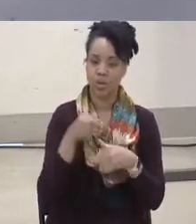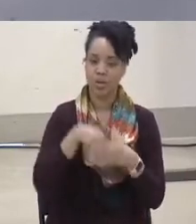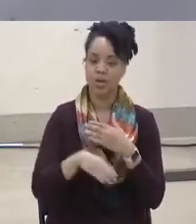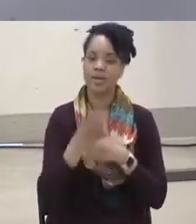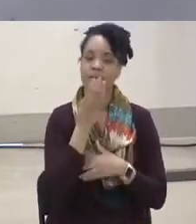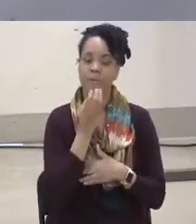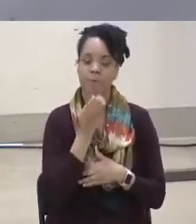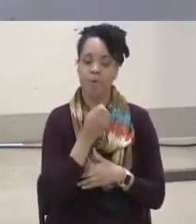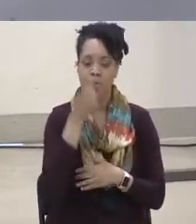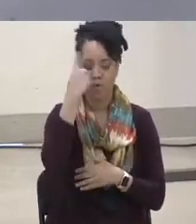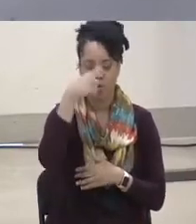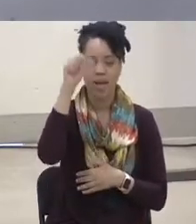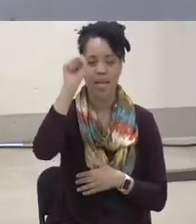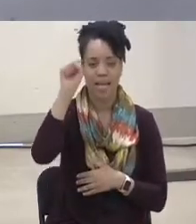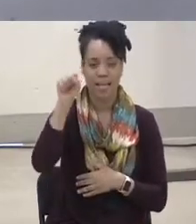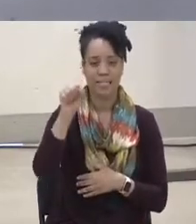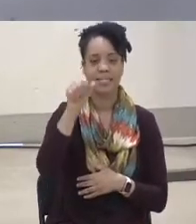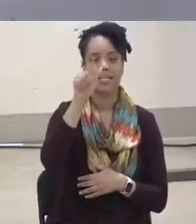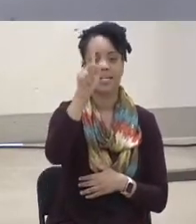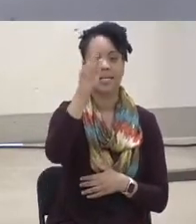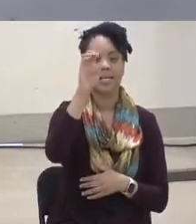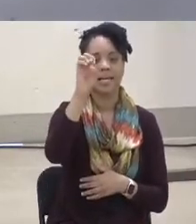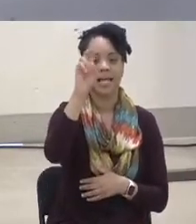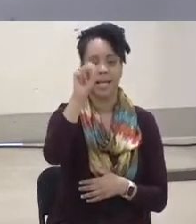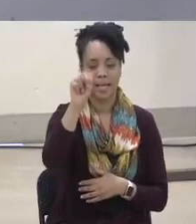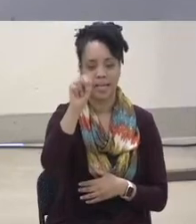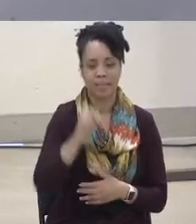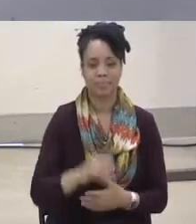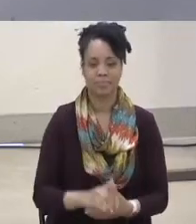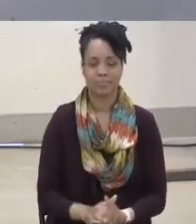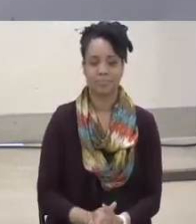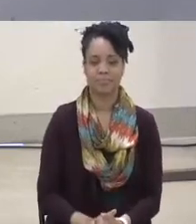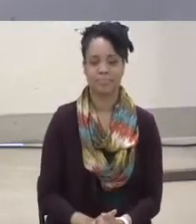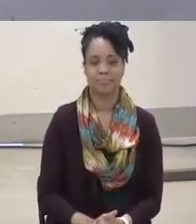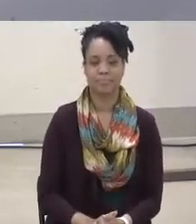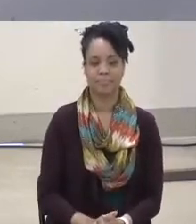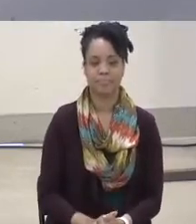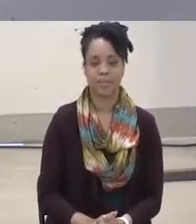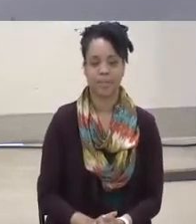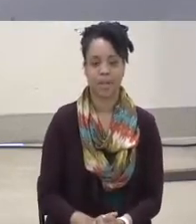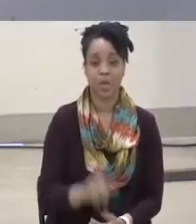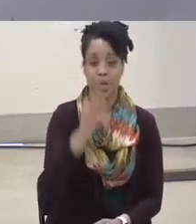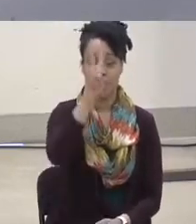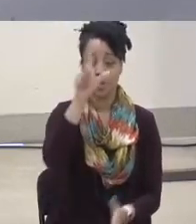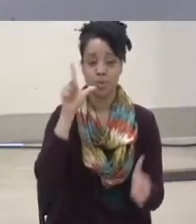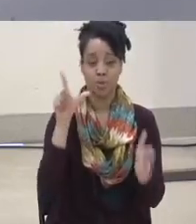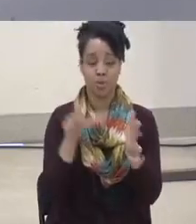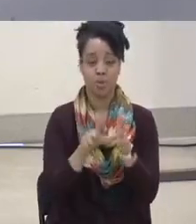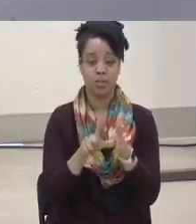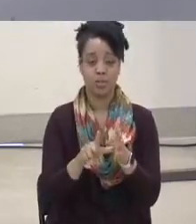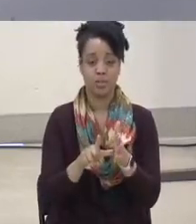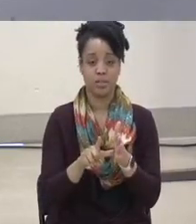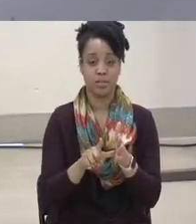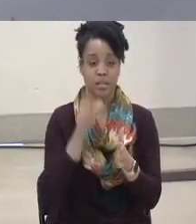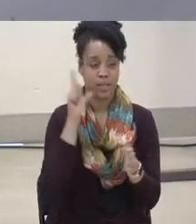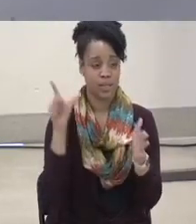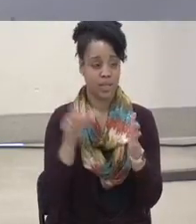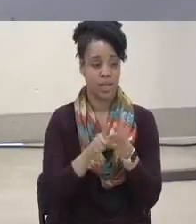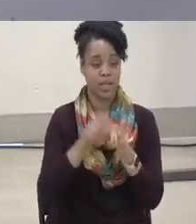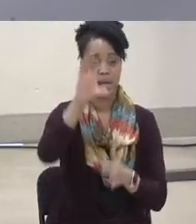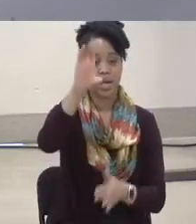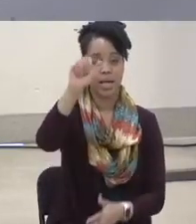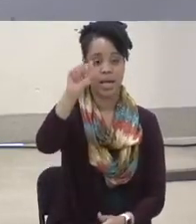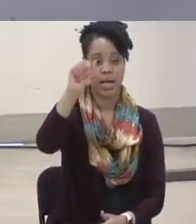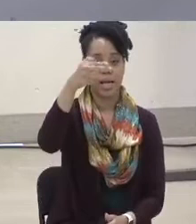yes, Cain. Pero esa palabra en hebreo significa sí. 2 letters. 2 letras. The letter Kaf,